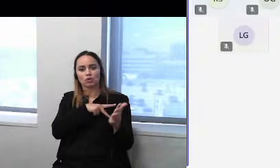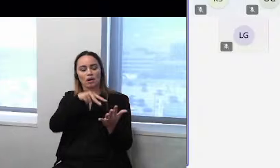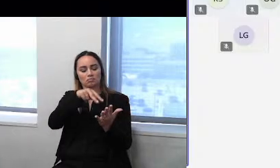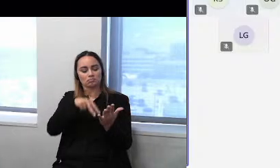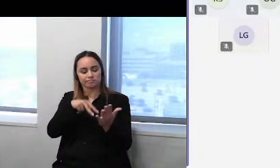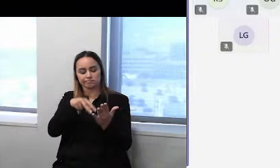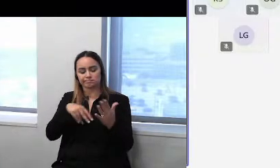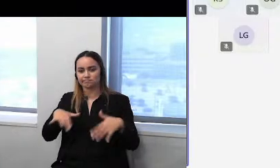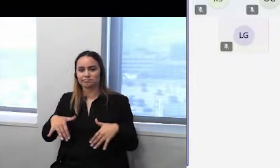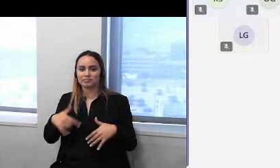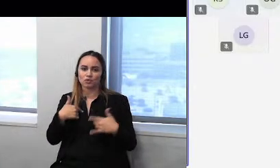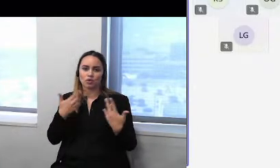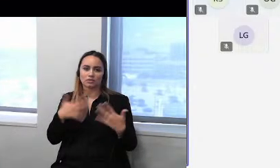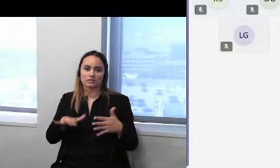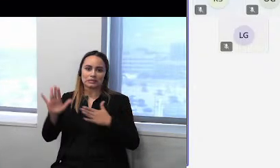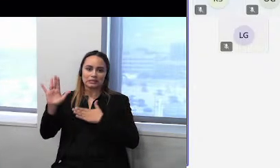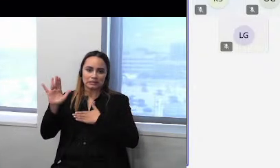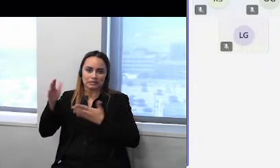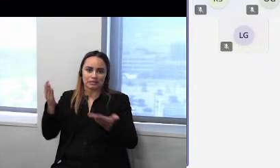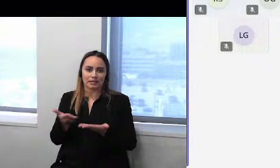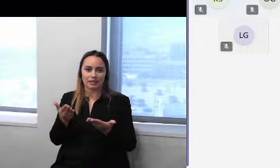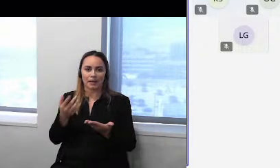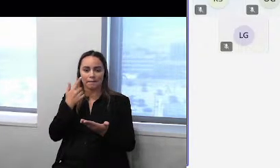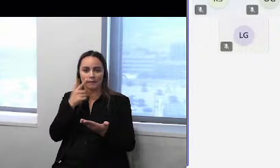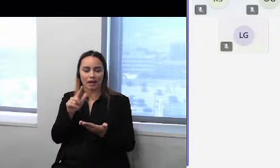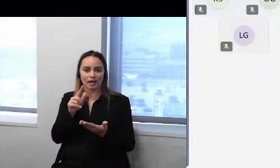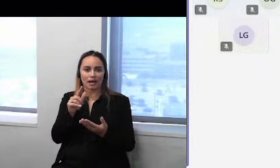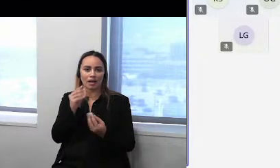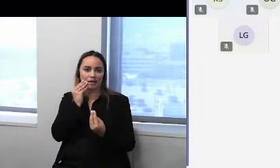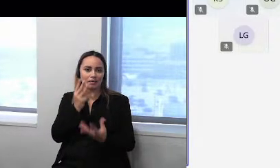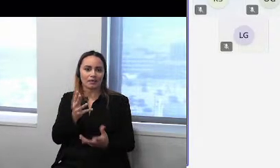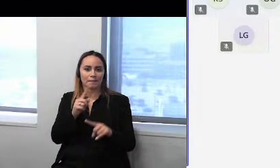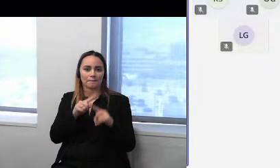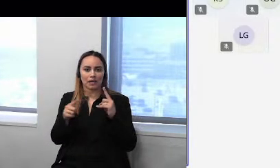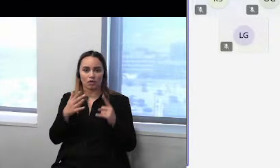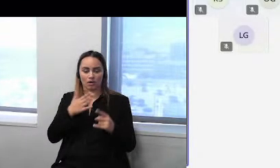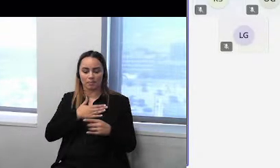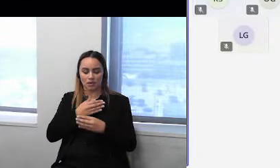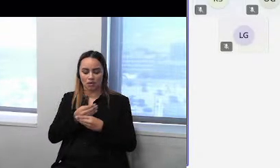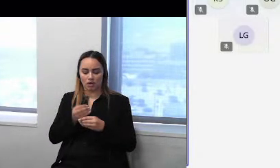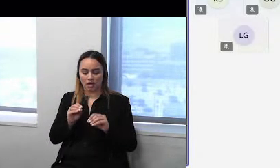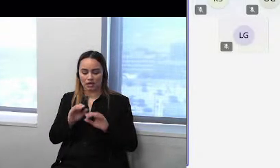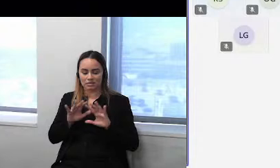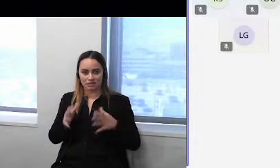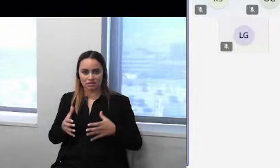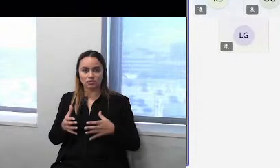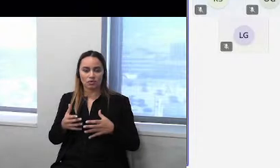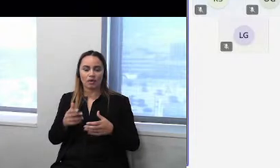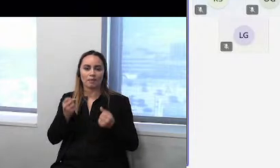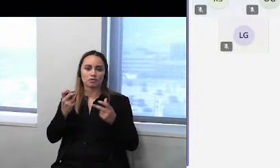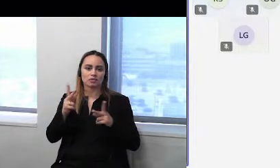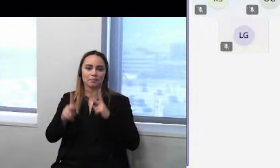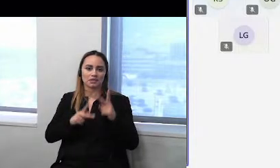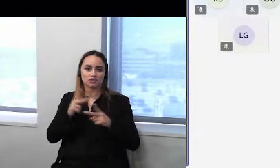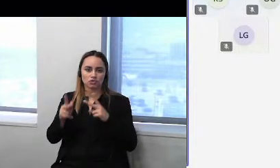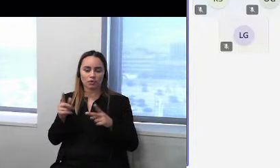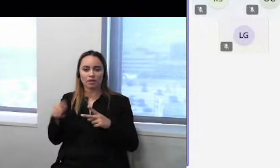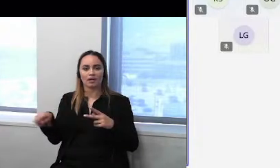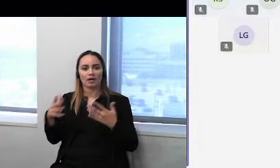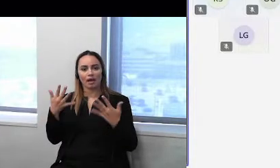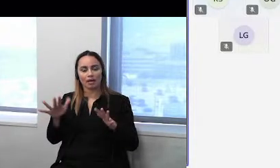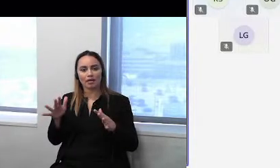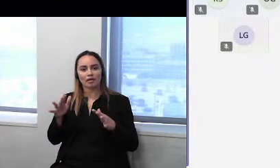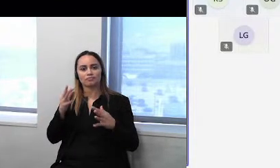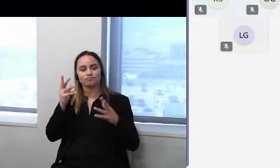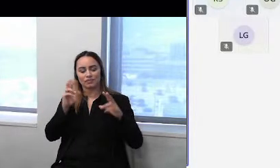oath attesting to this. But I could tell you is within my organization, there are people who address this and they assessed in